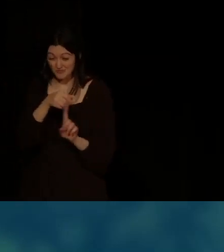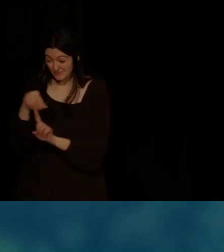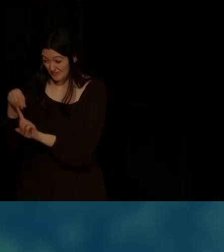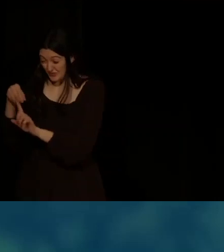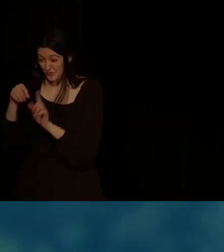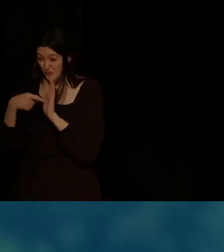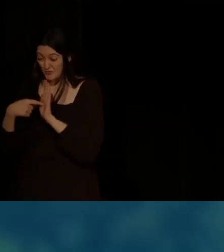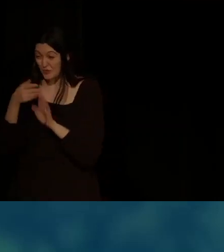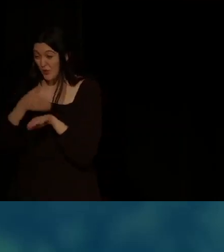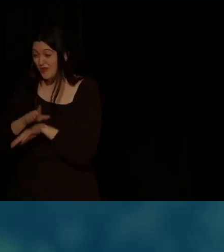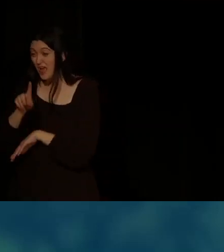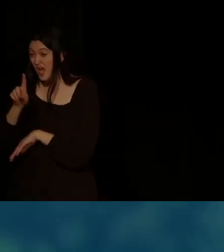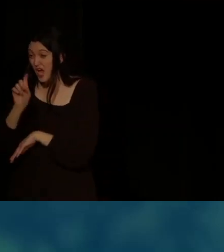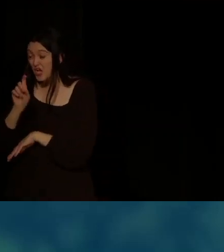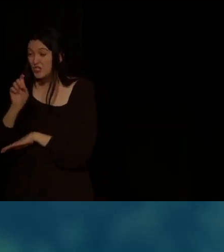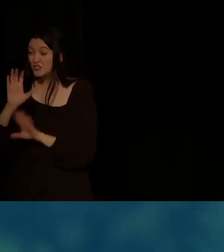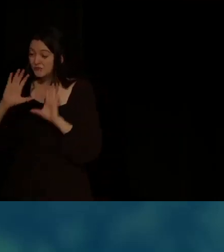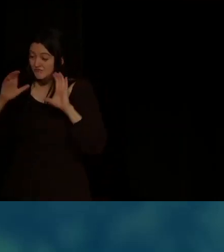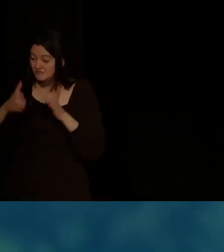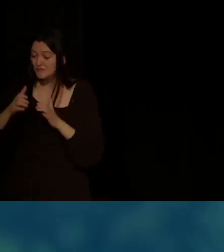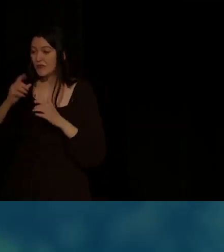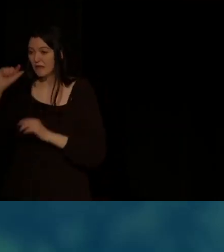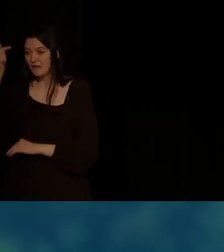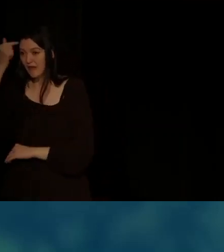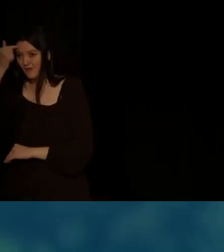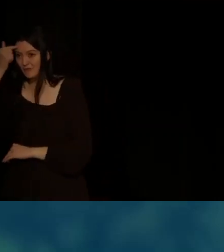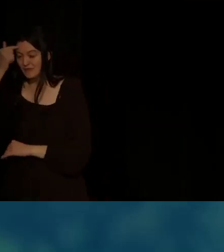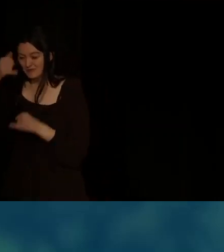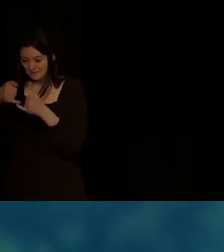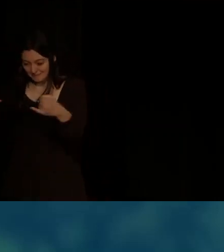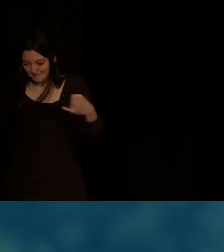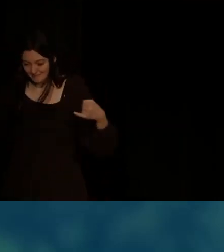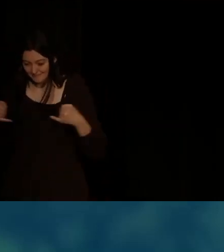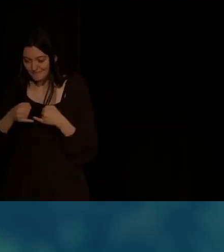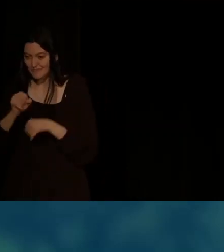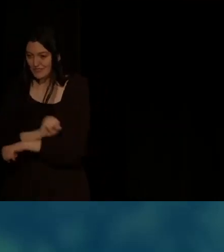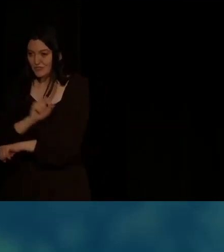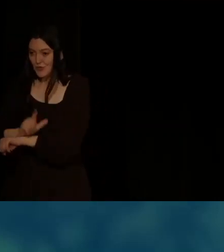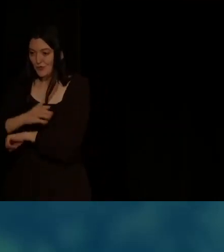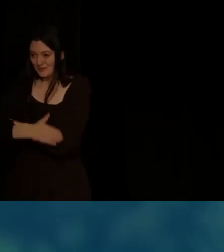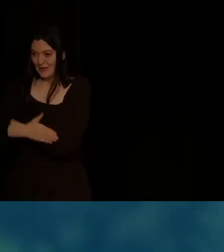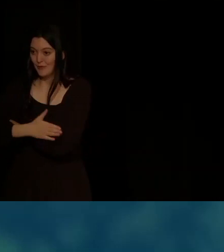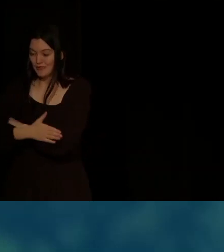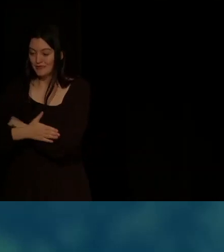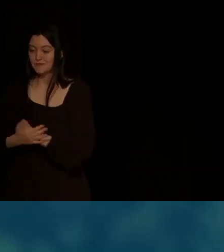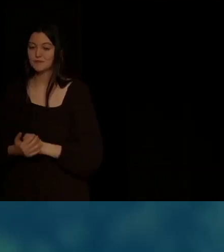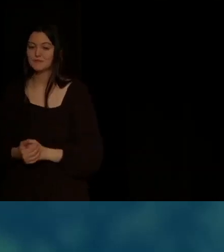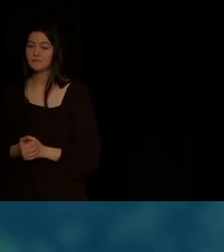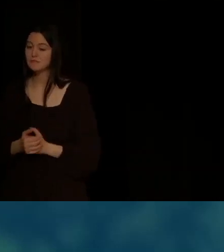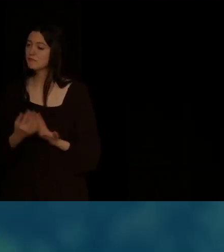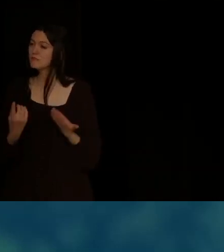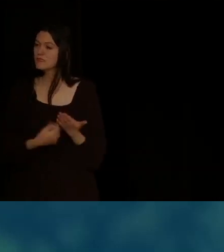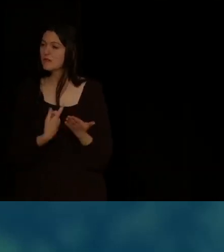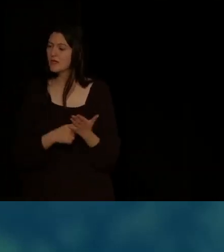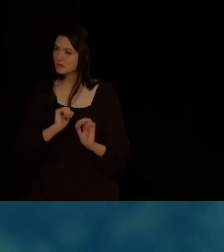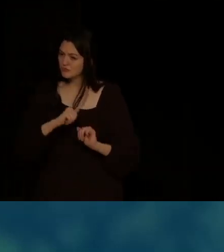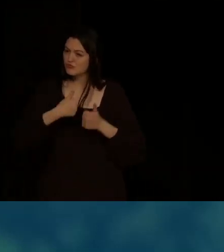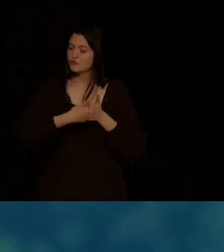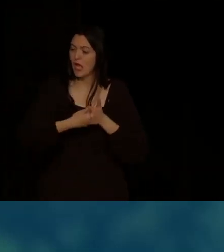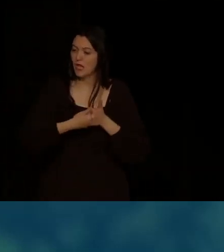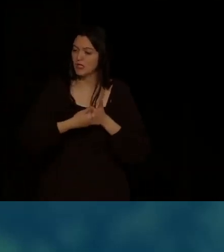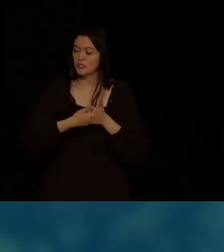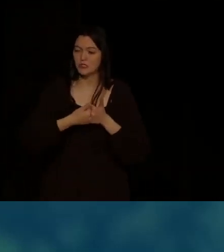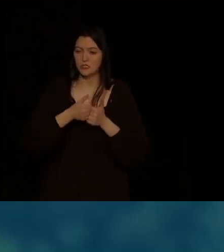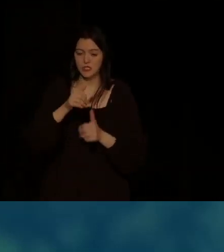than 100 bodies of government within the boundaries of St. Louis County. So sometimes it's a challenge to row the